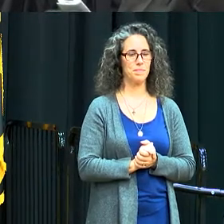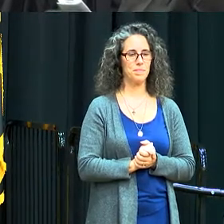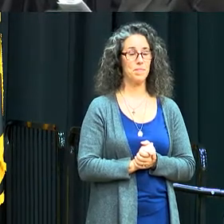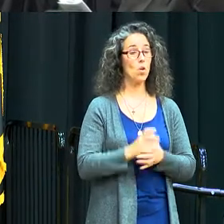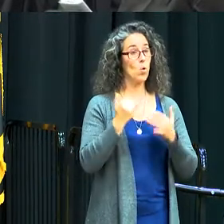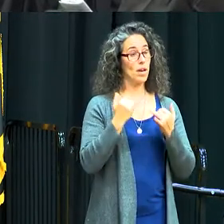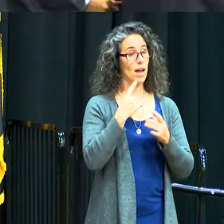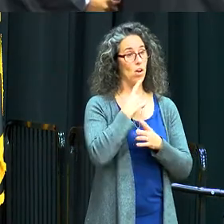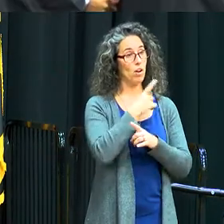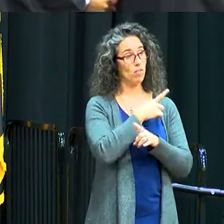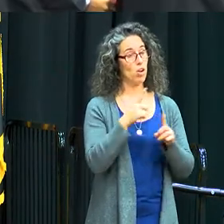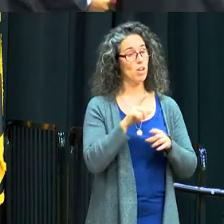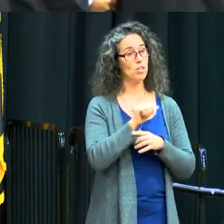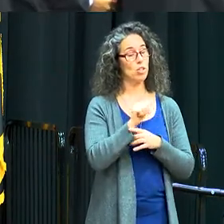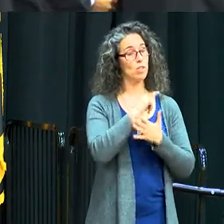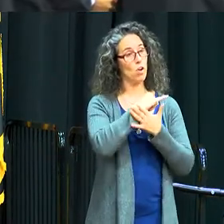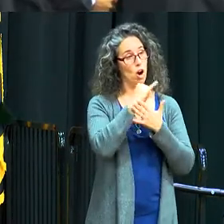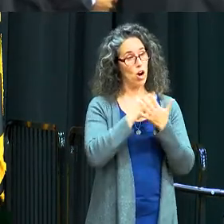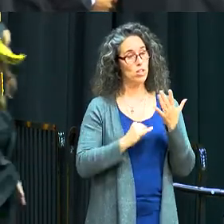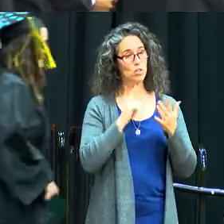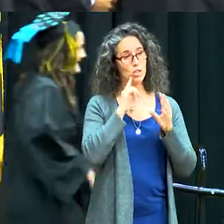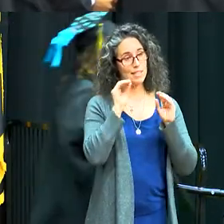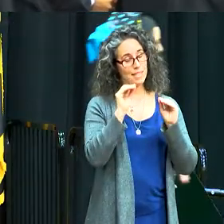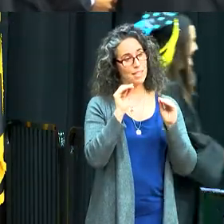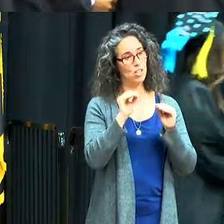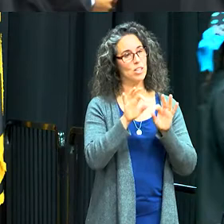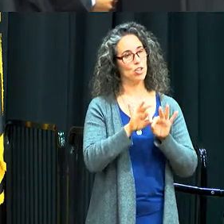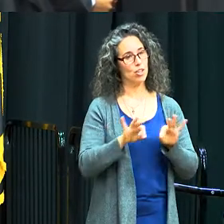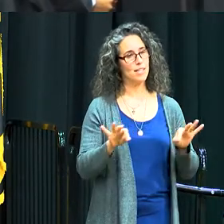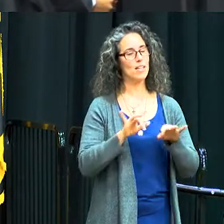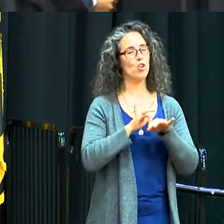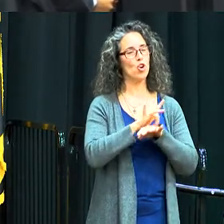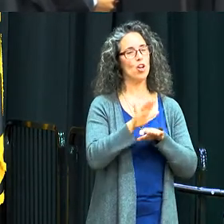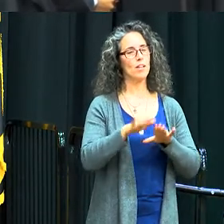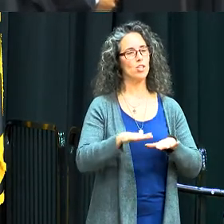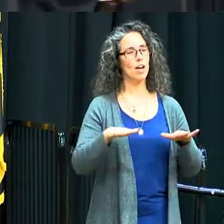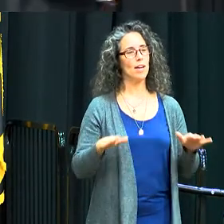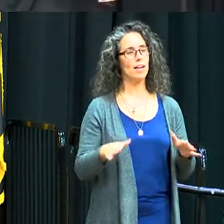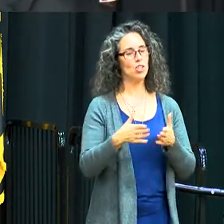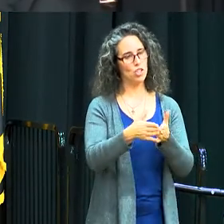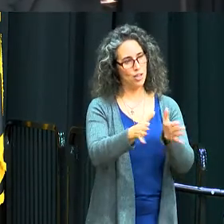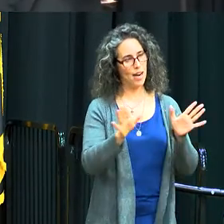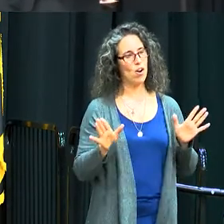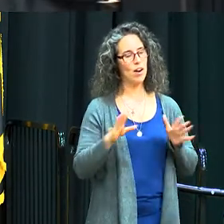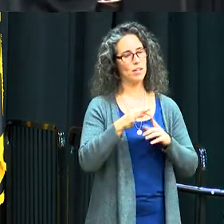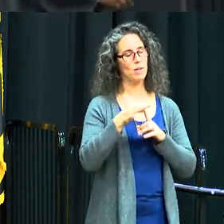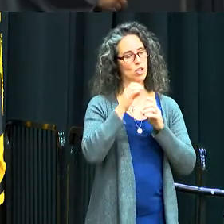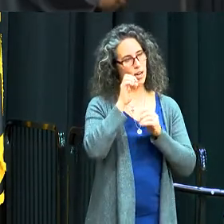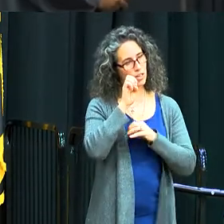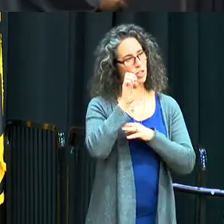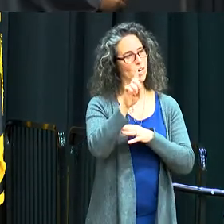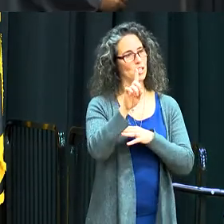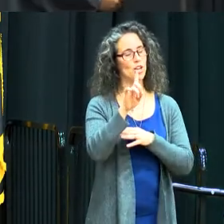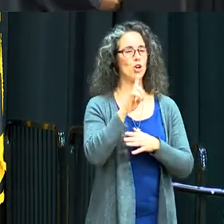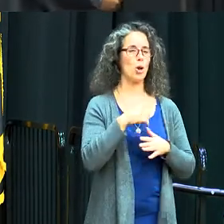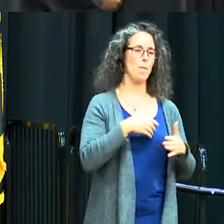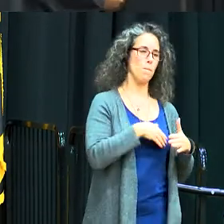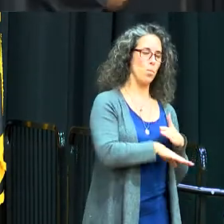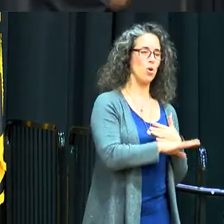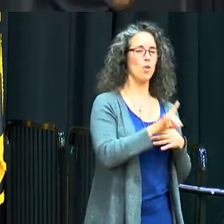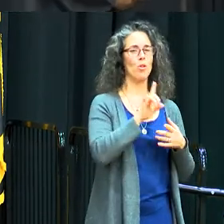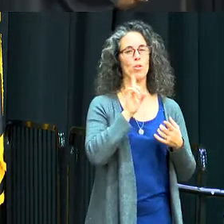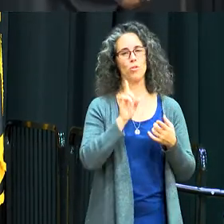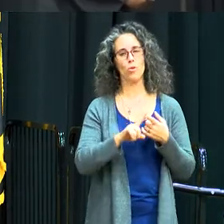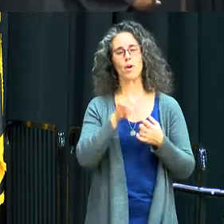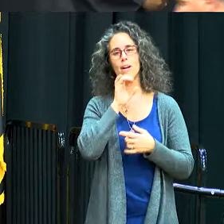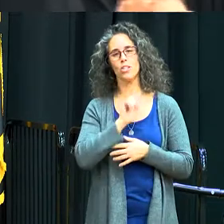We now confer the Associate of Arts in Teaching degrees in Early Childhood, Generic Special Education, Birth through Grade 3. Kelsey